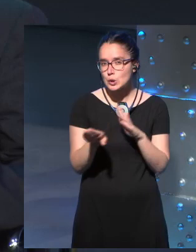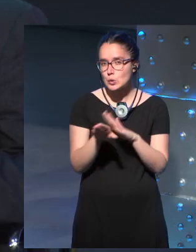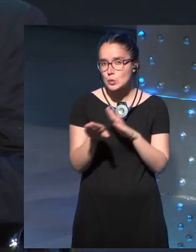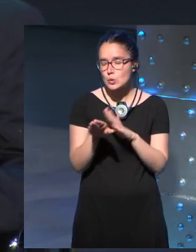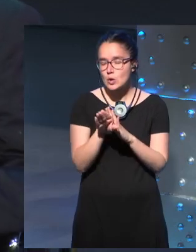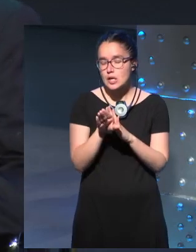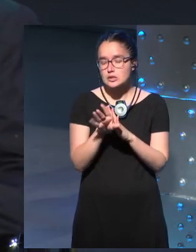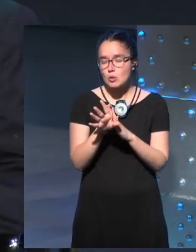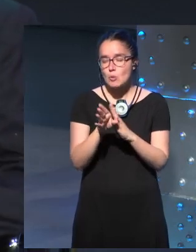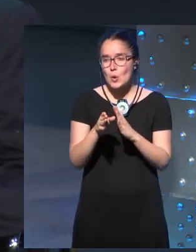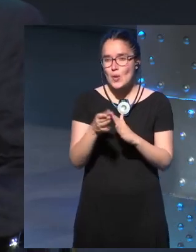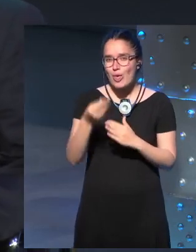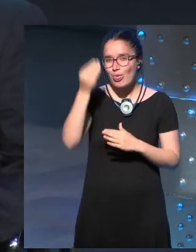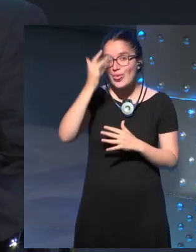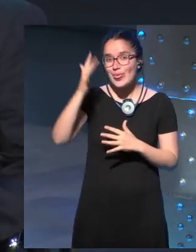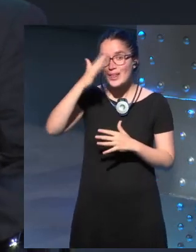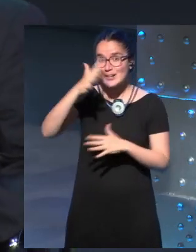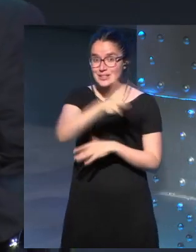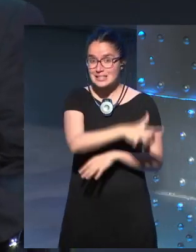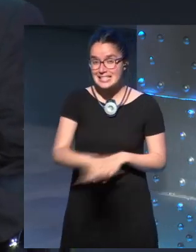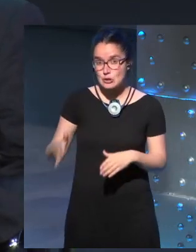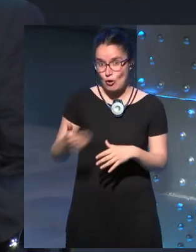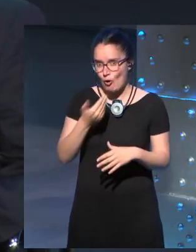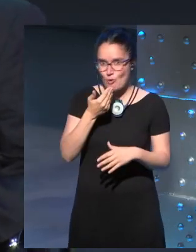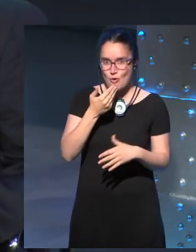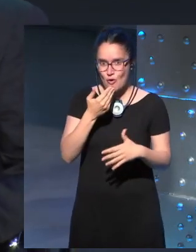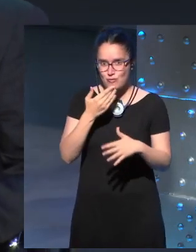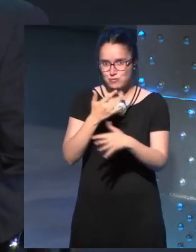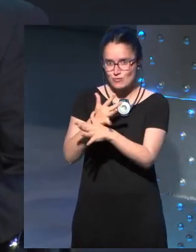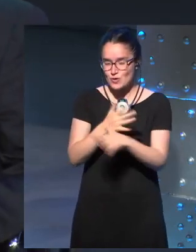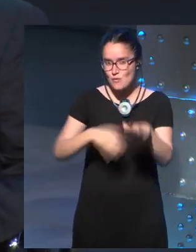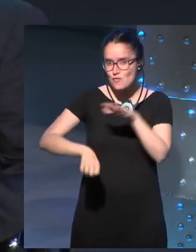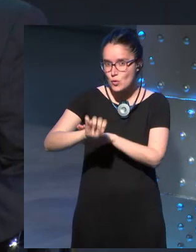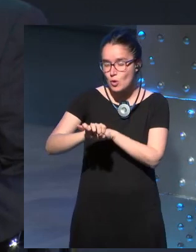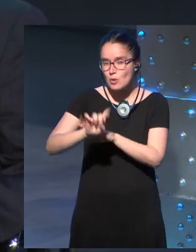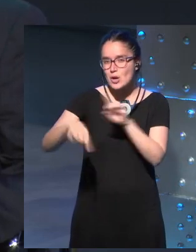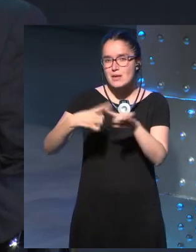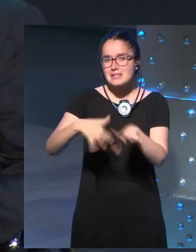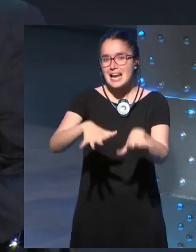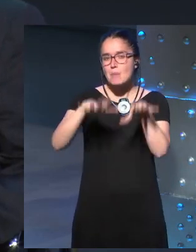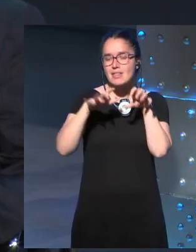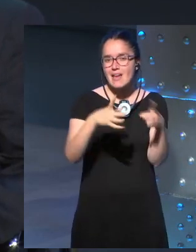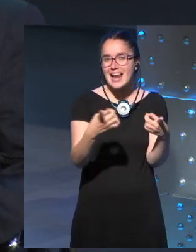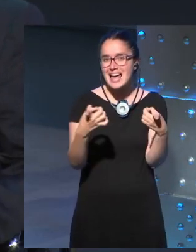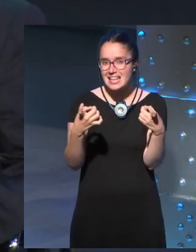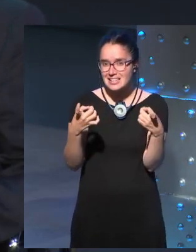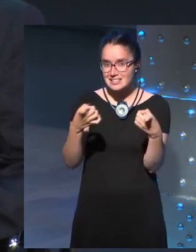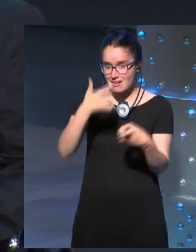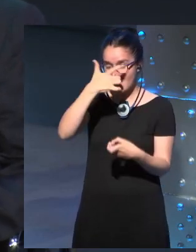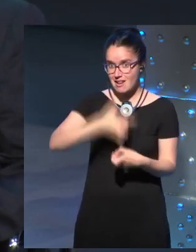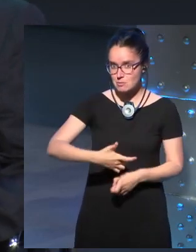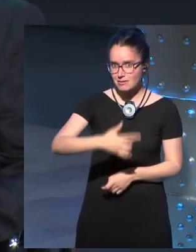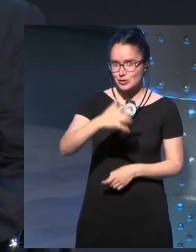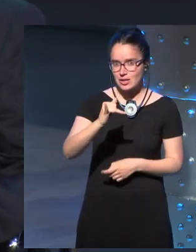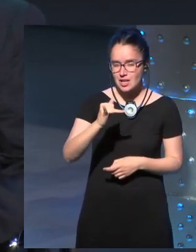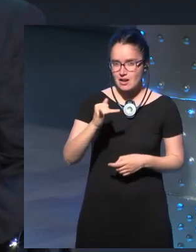but I keep that doses of irrationality with football. But it is about learning the need